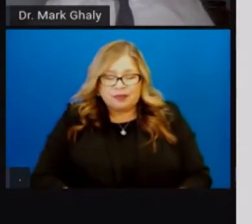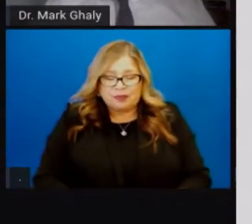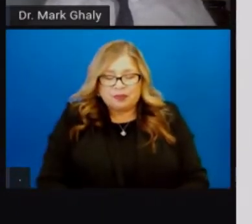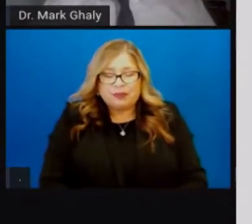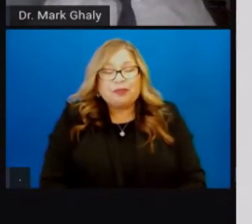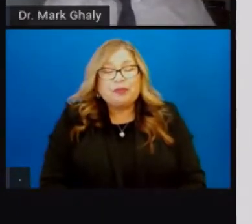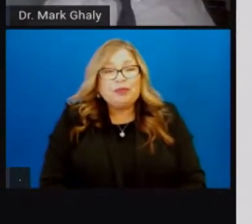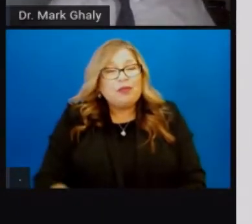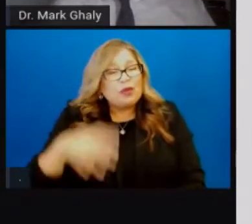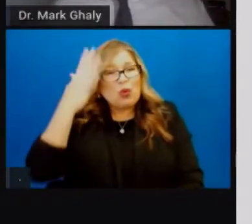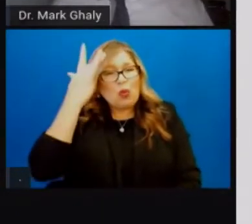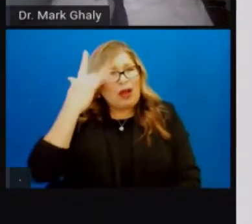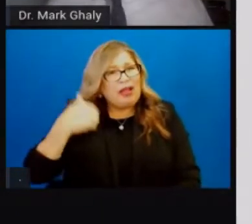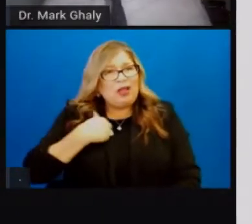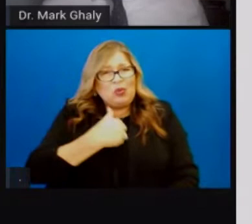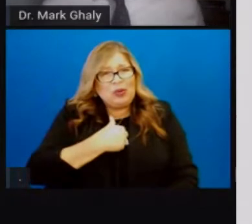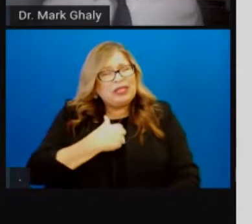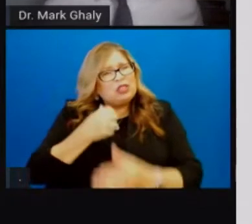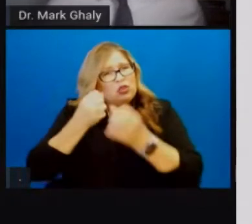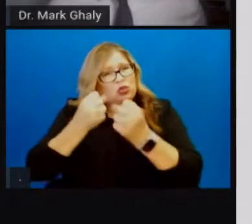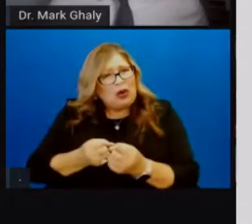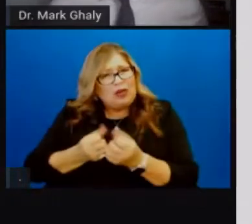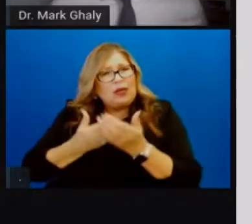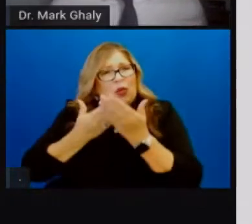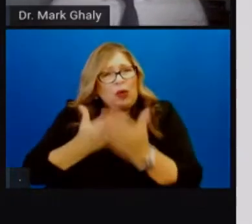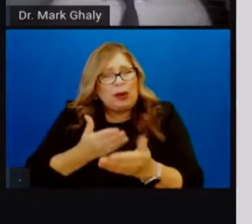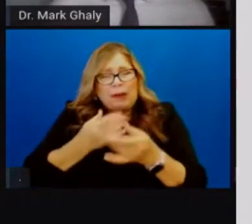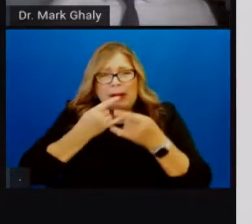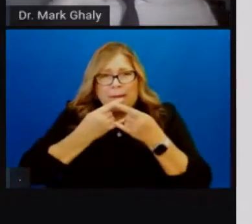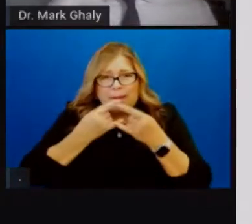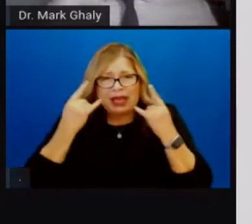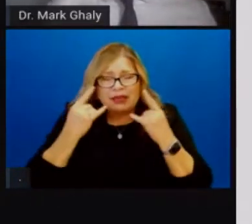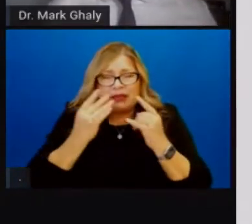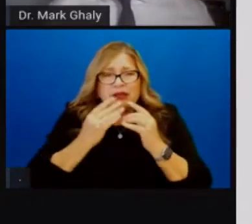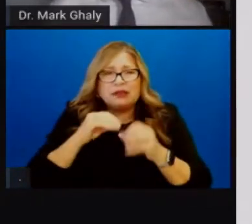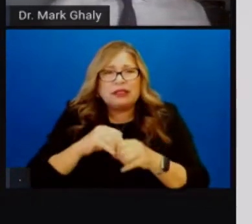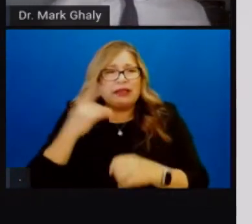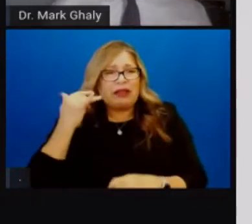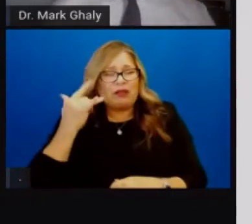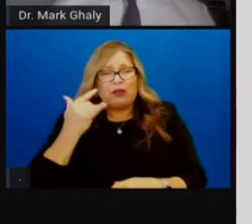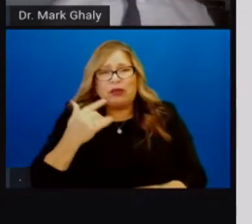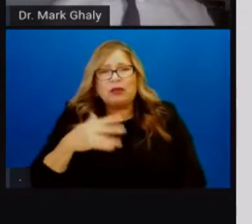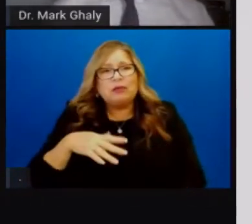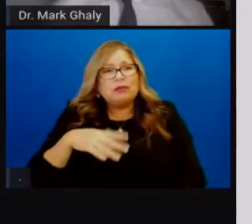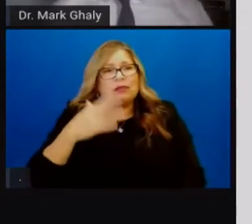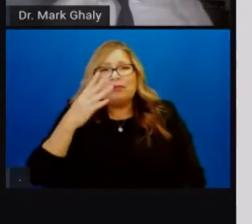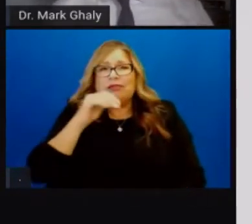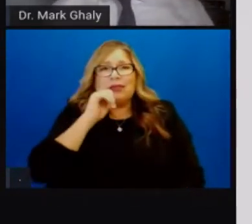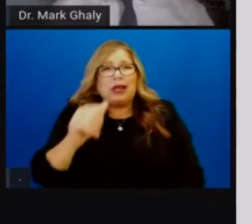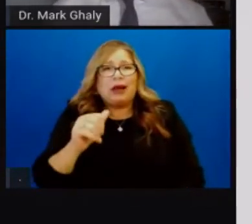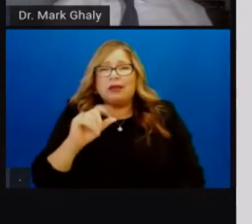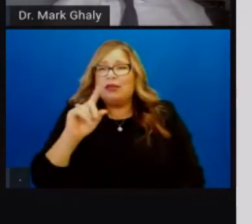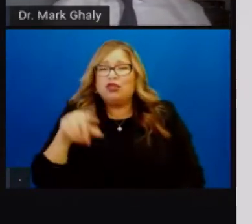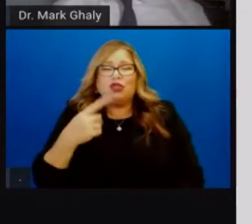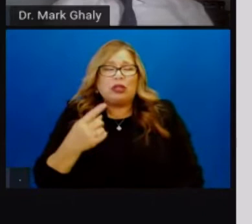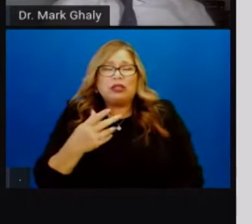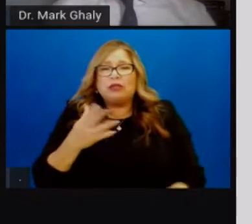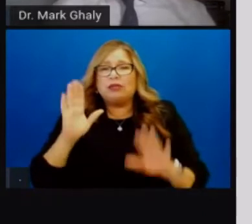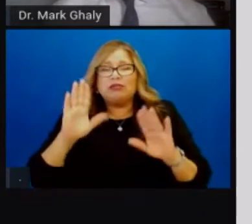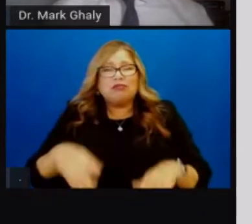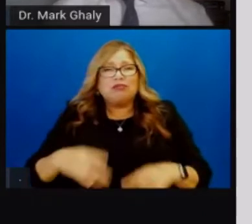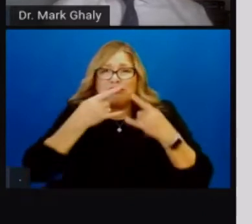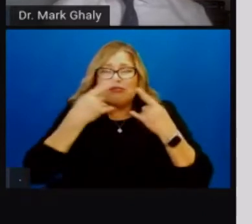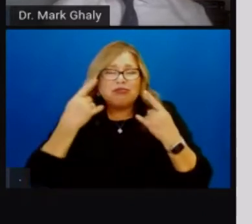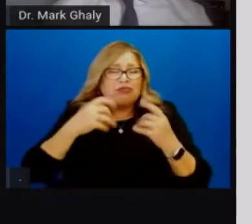So why are we strongly recommending masking in California and not moving to just a recommendation or